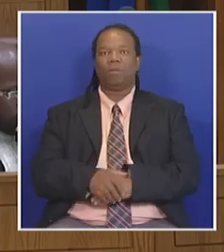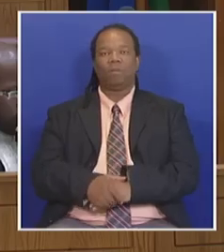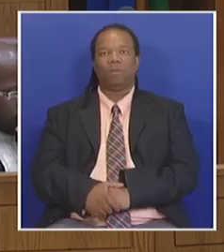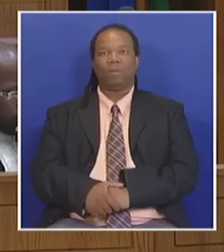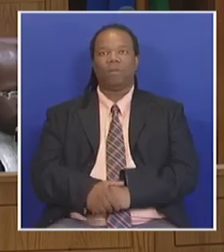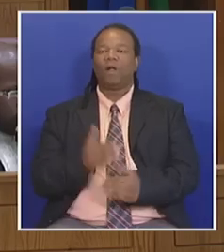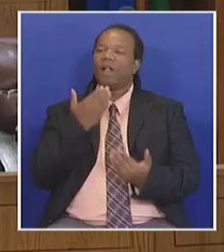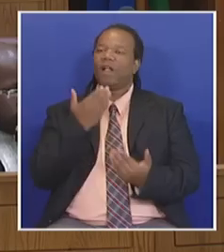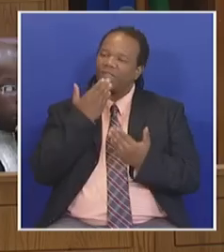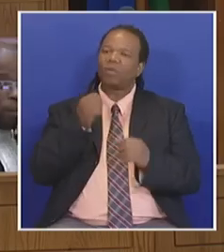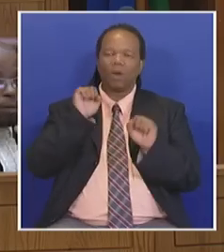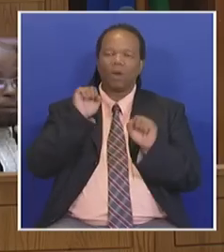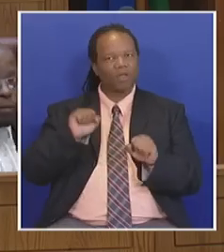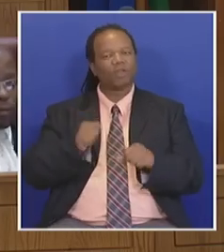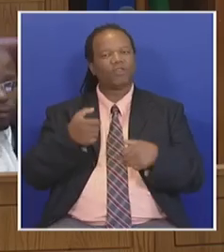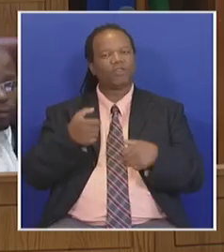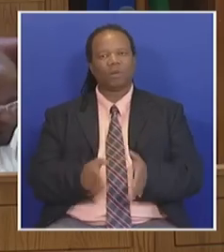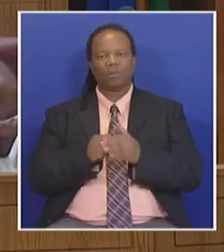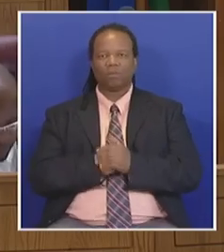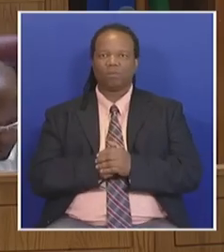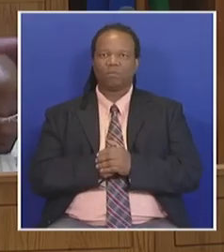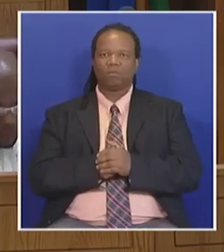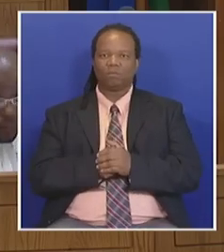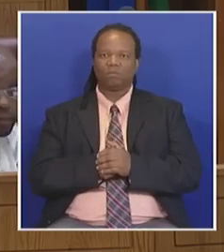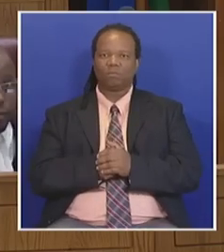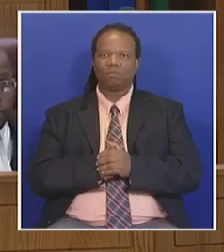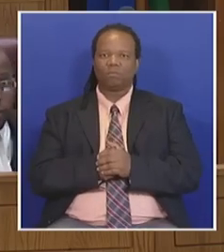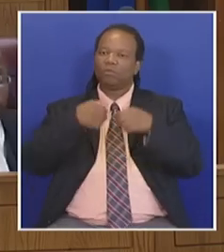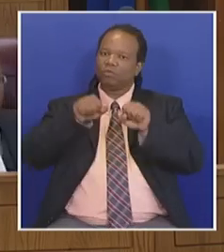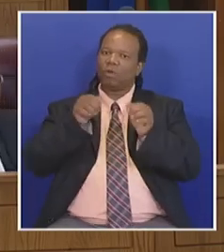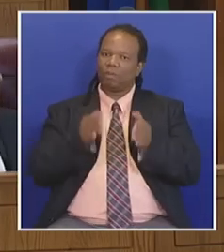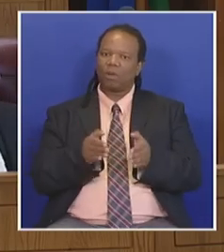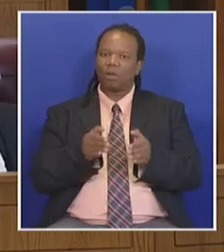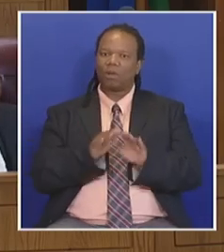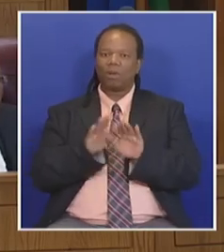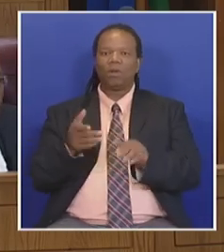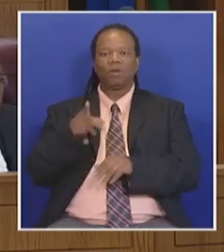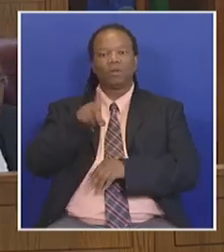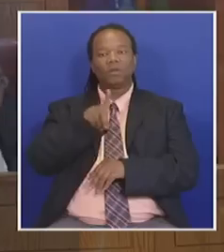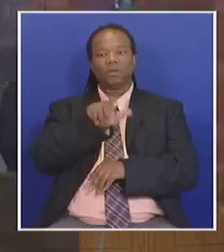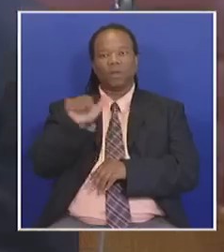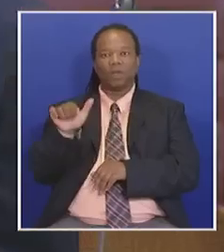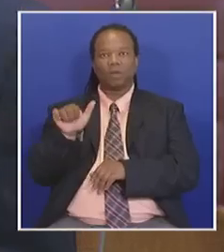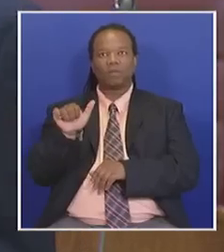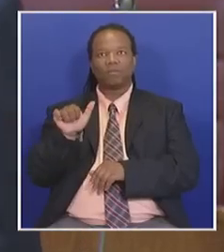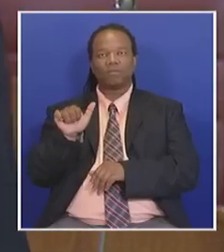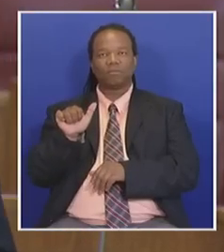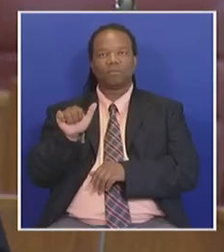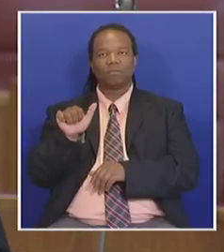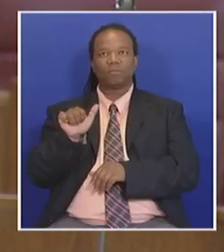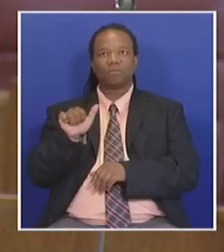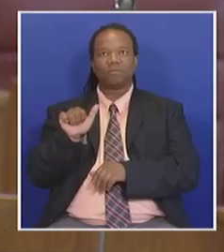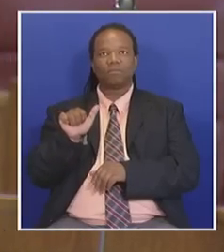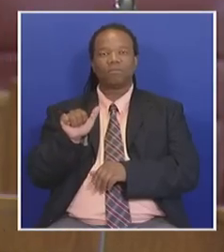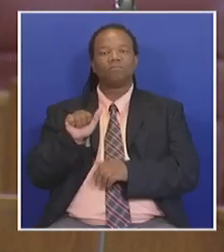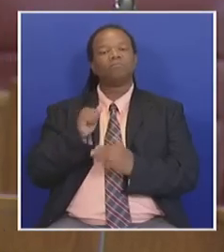Thank you again, Honorable Chairperson. Honorable Chairperson, on behalf of the Democratic Alliance, I hereby wish to move with